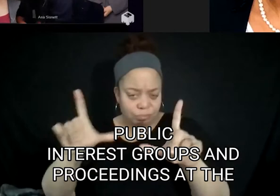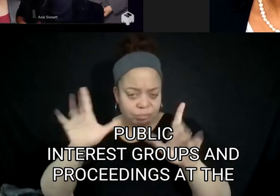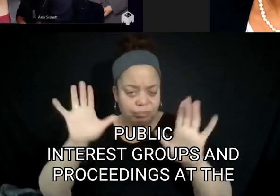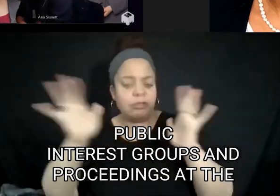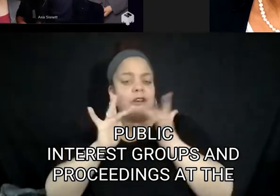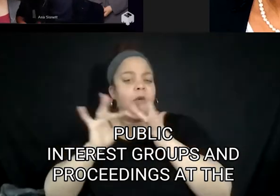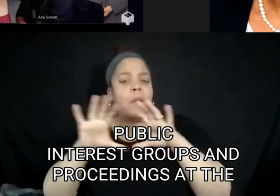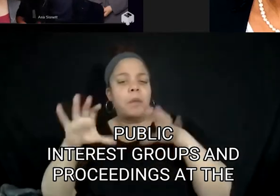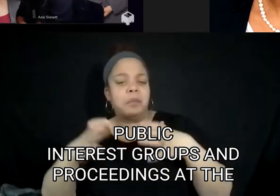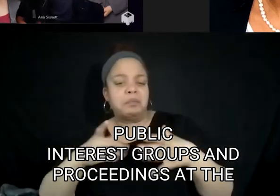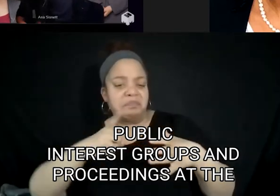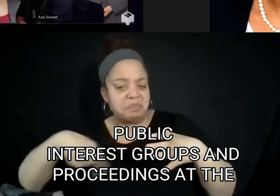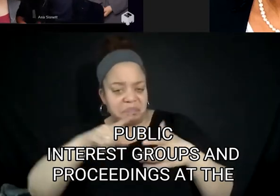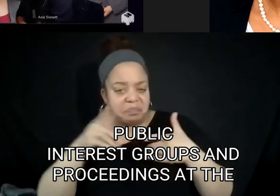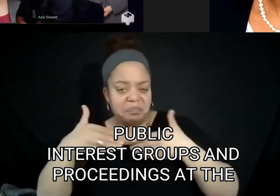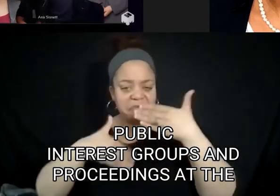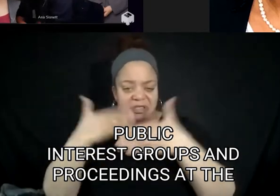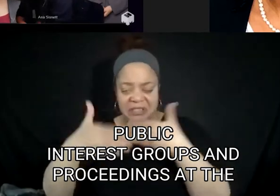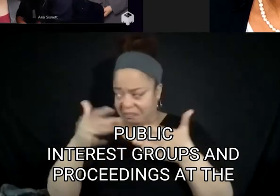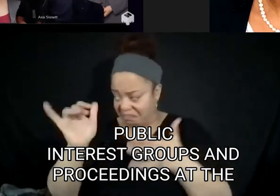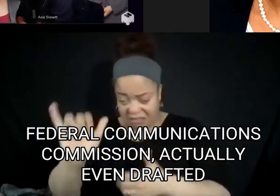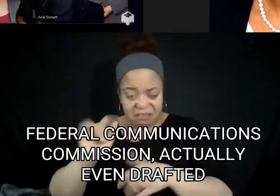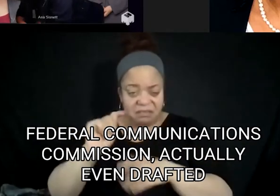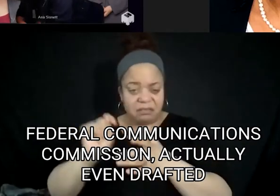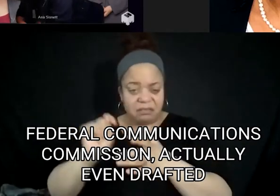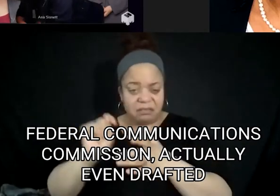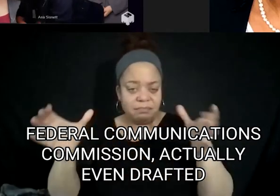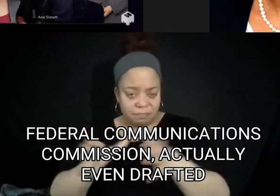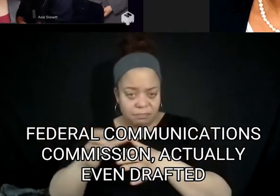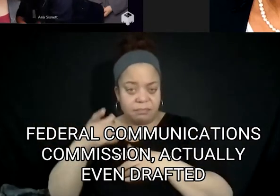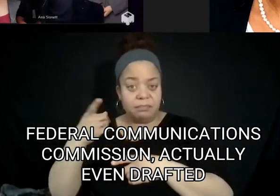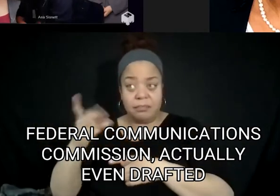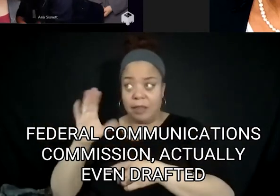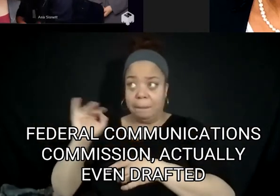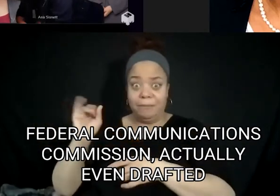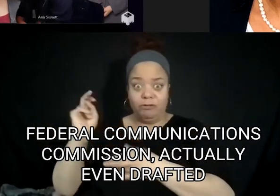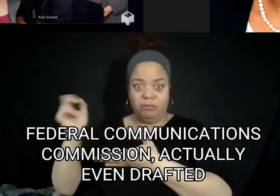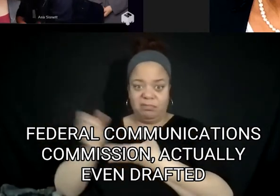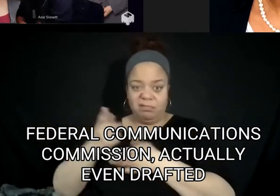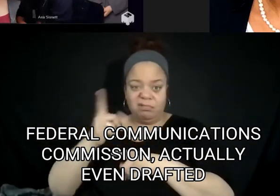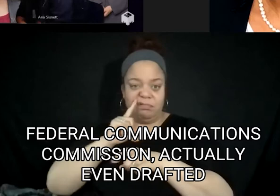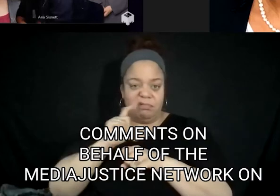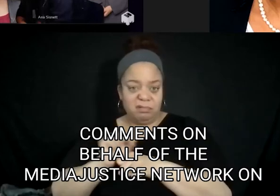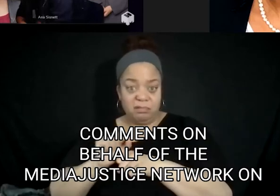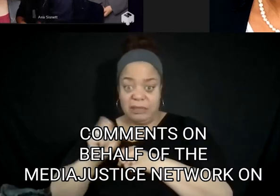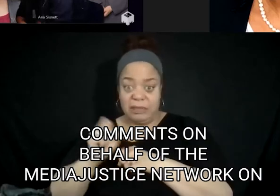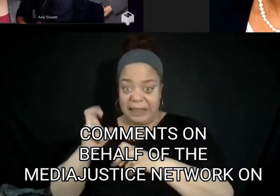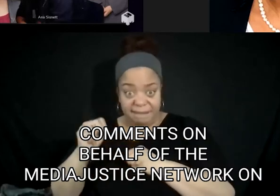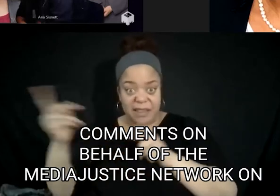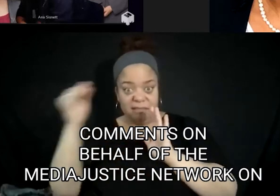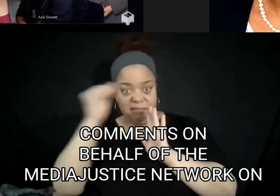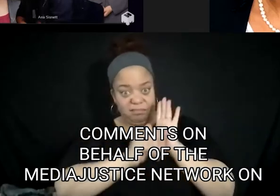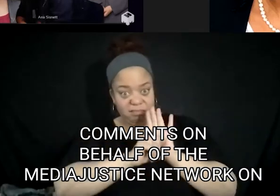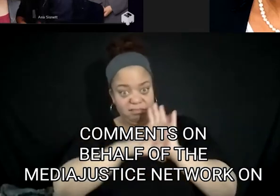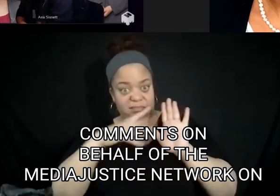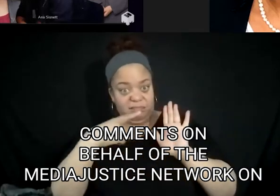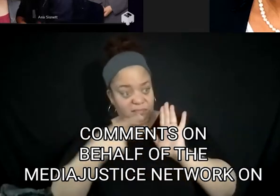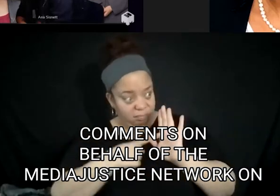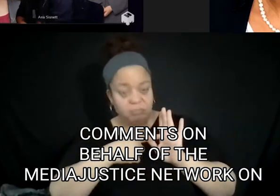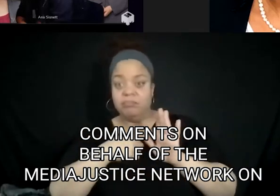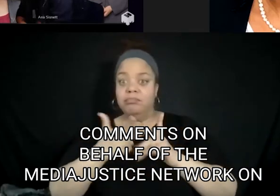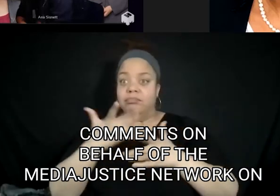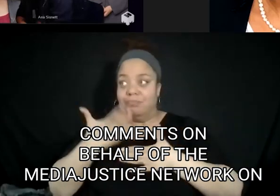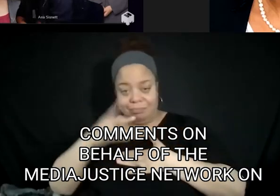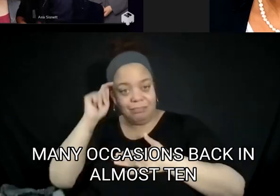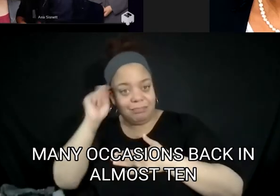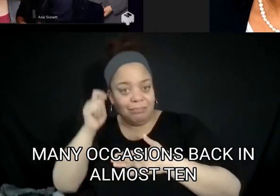on behalf of the Media Justice Network on many occasions back in almost 10 years ago.